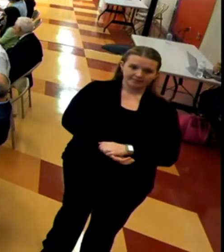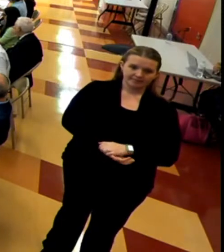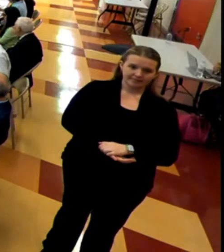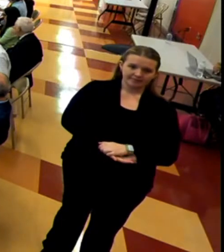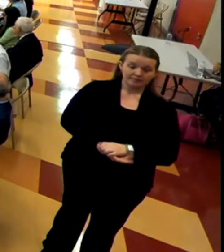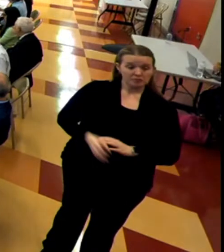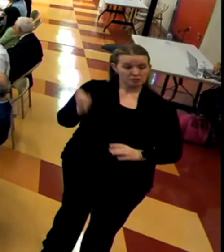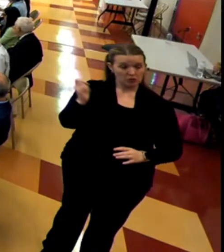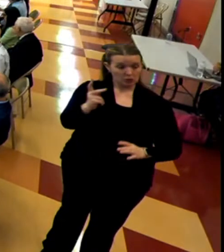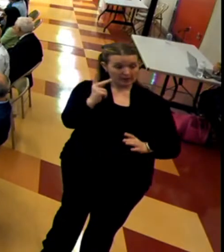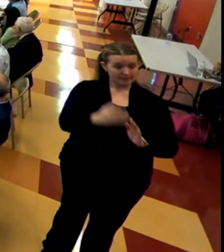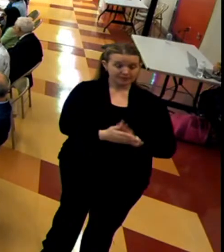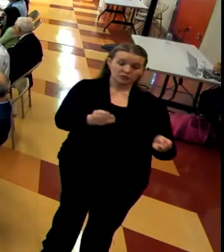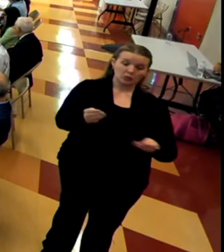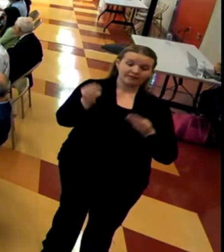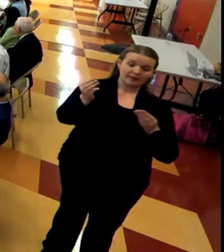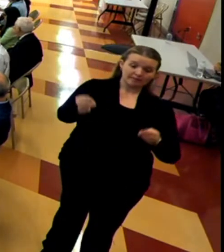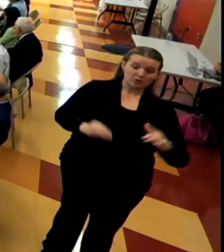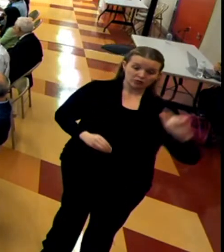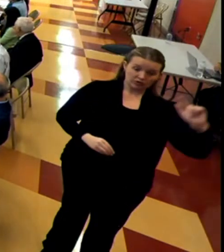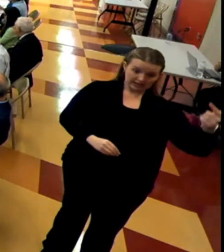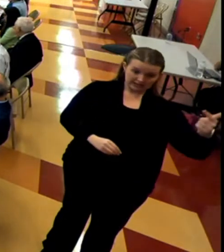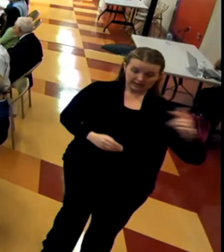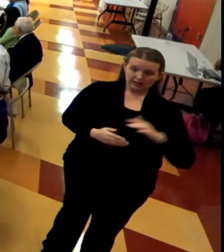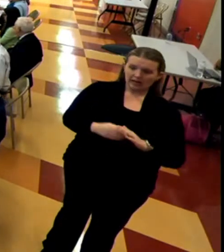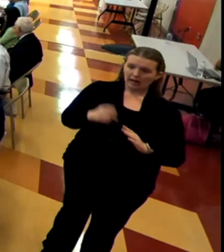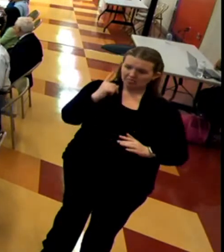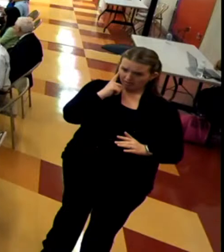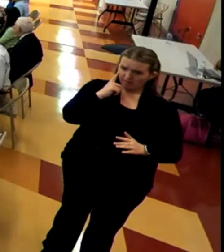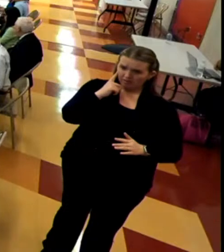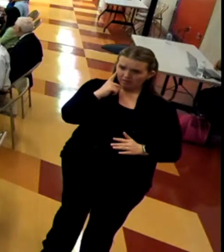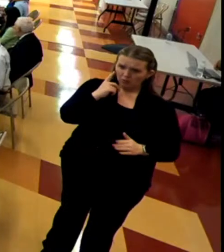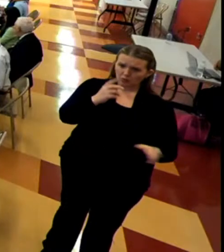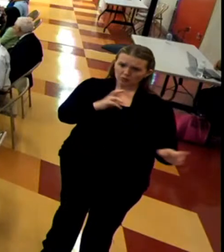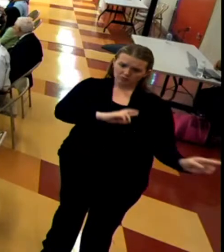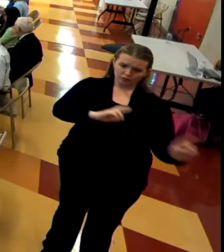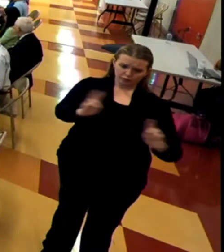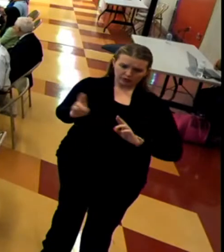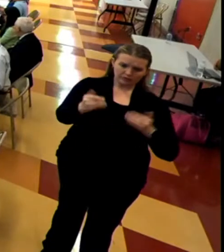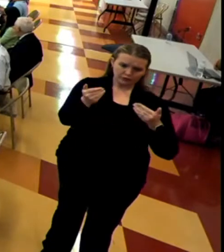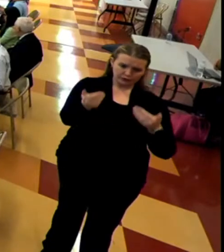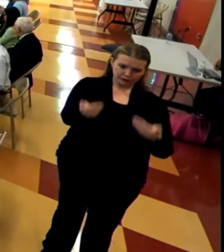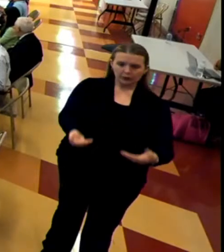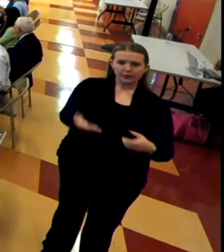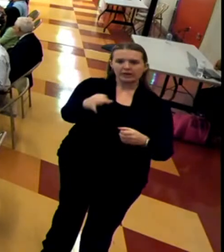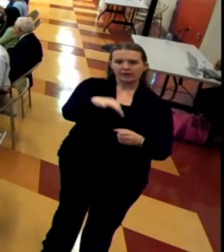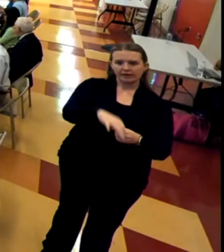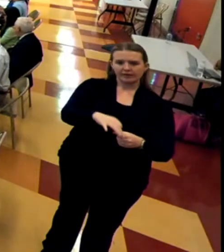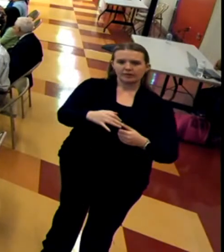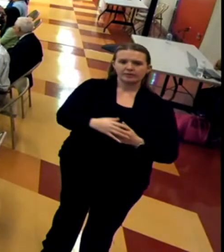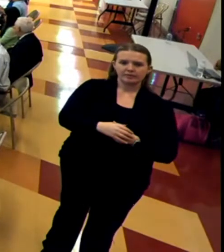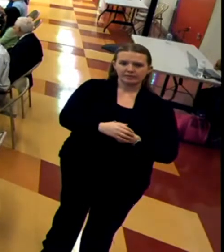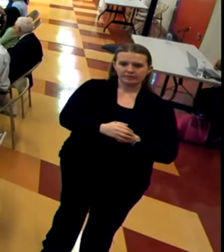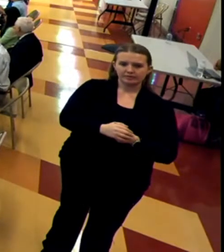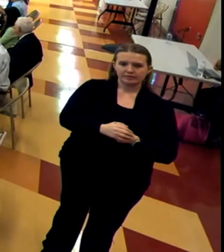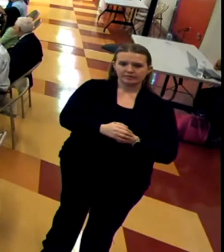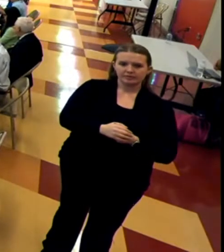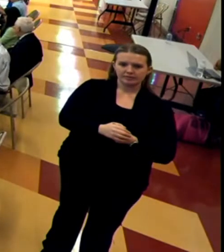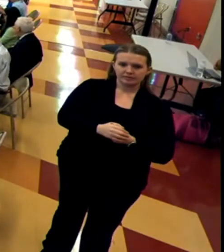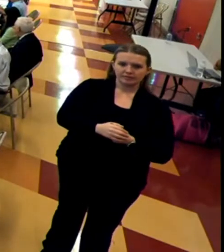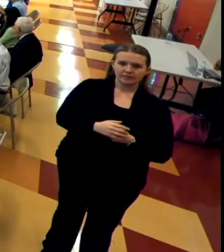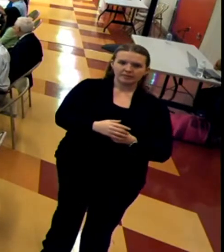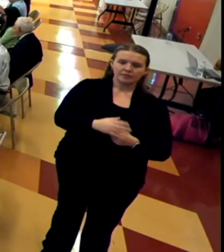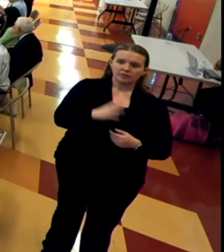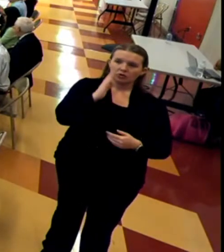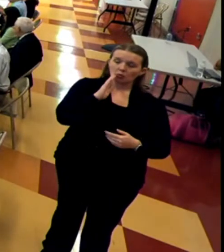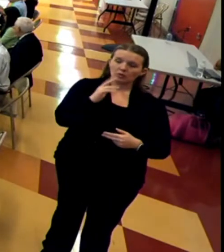Okay. So we have a motion and a second on the floor. I think we are prepared at this time to call for the question, and we will do a roll